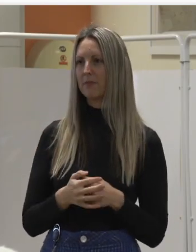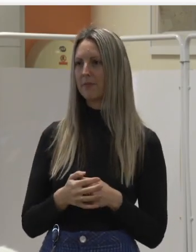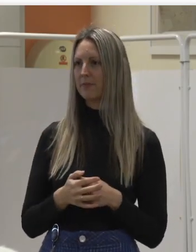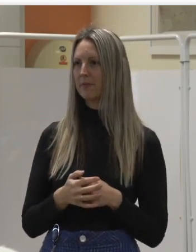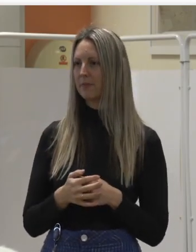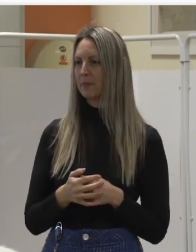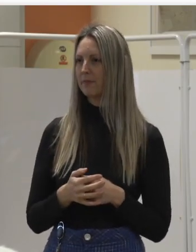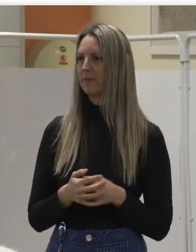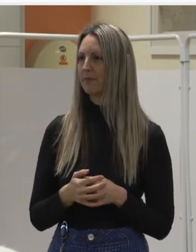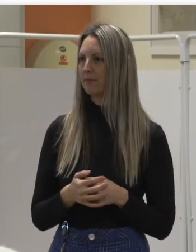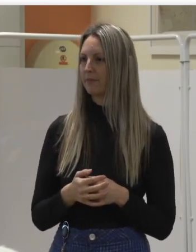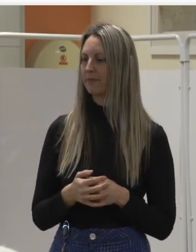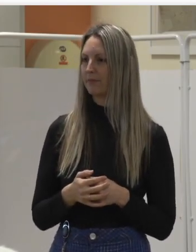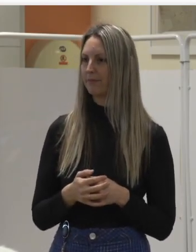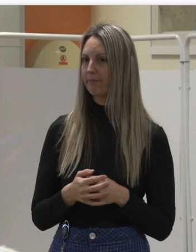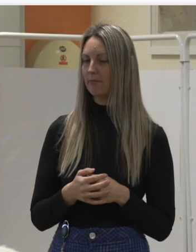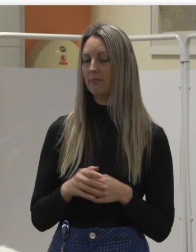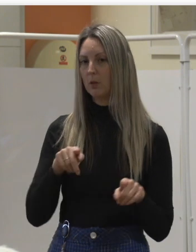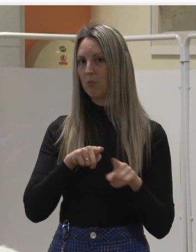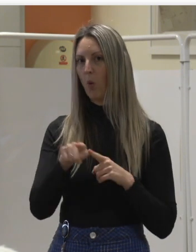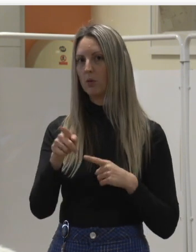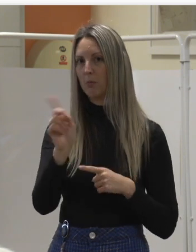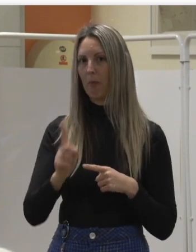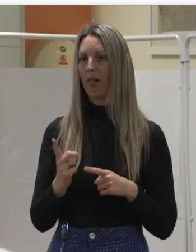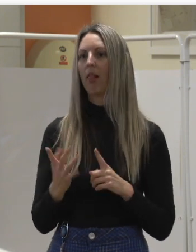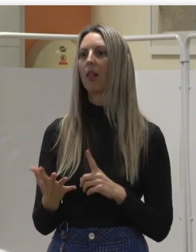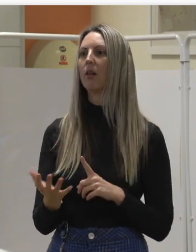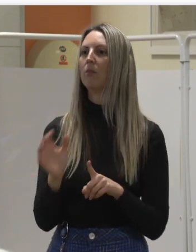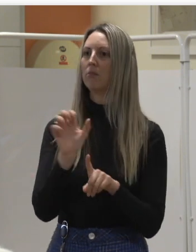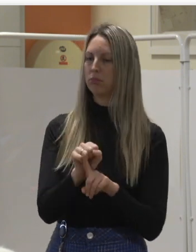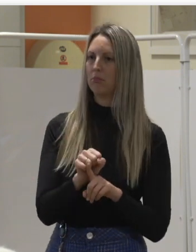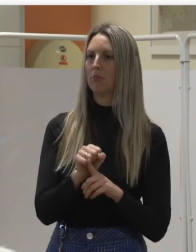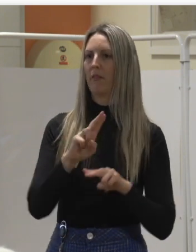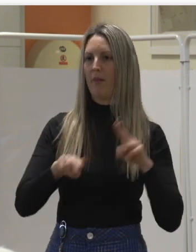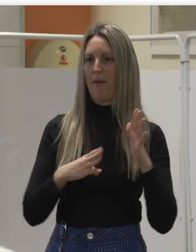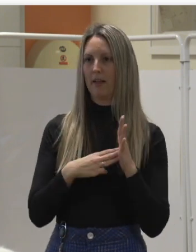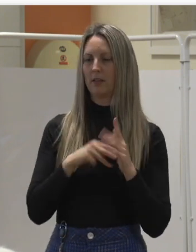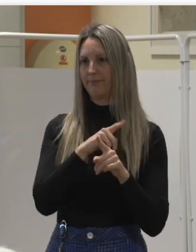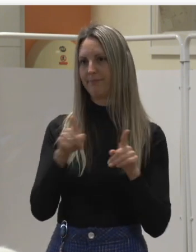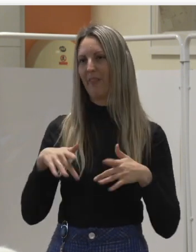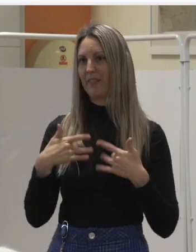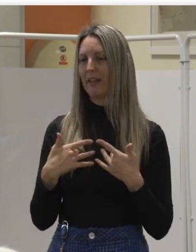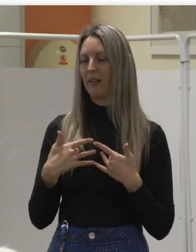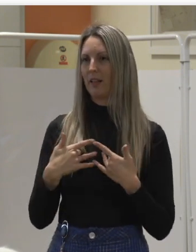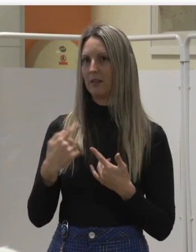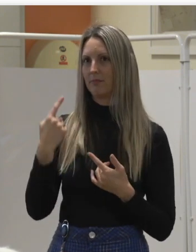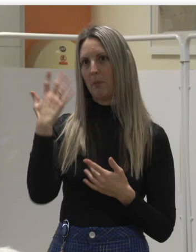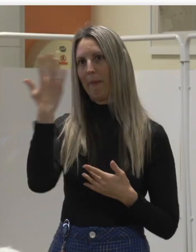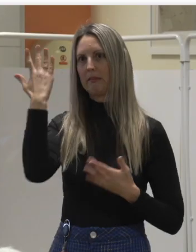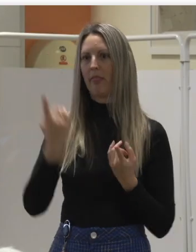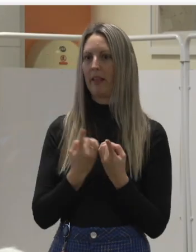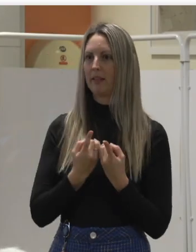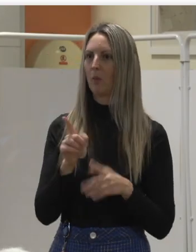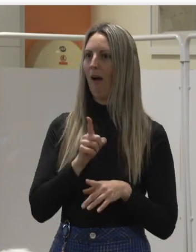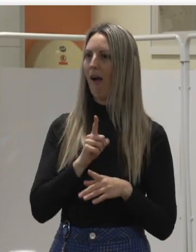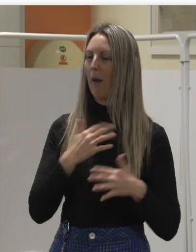idea which may go through somebody's mind. So that's the title of my talk. And I tried to demystify some of